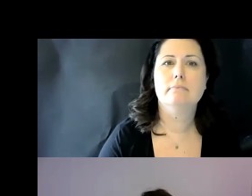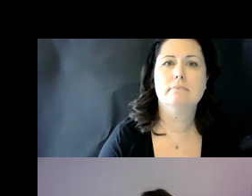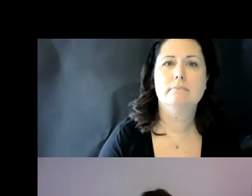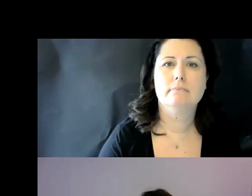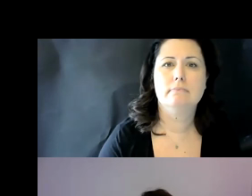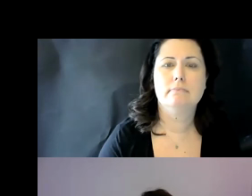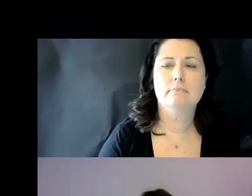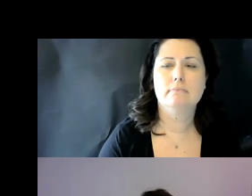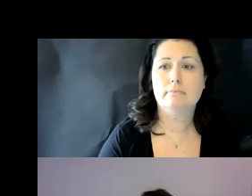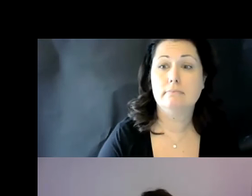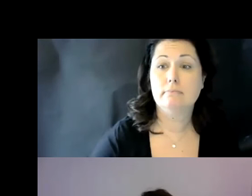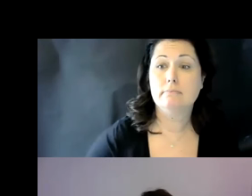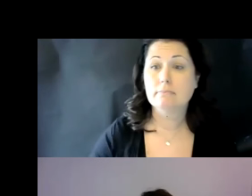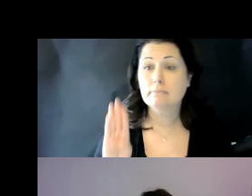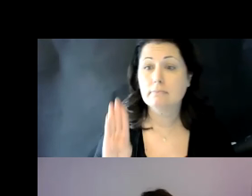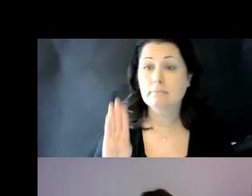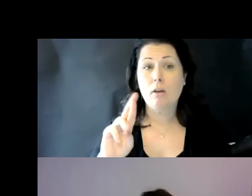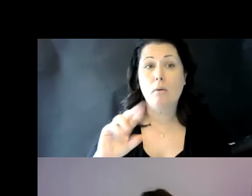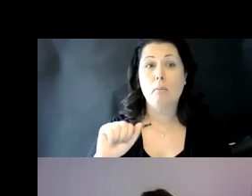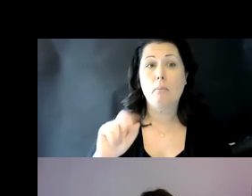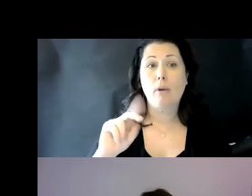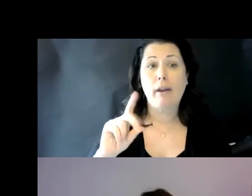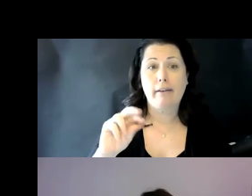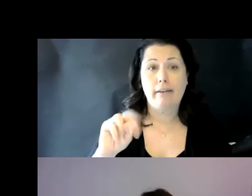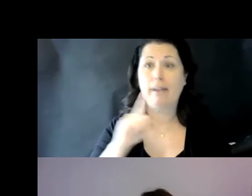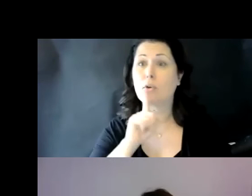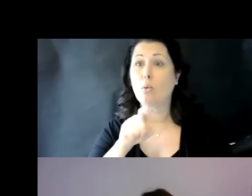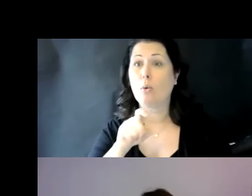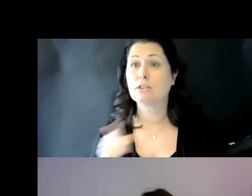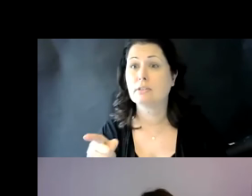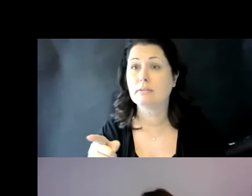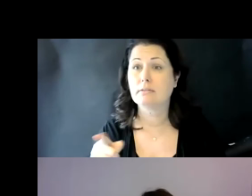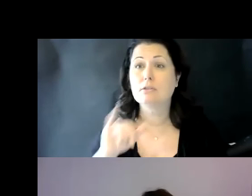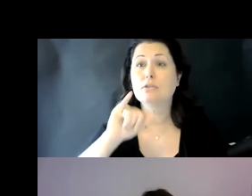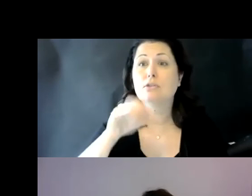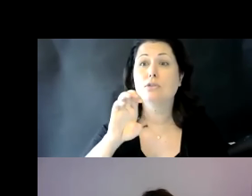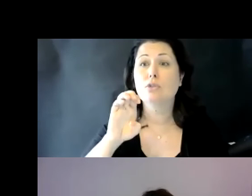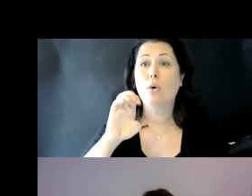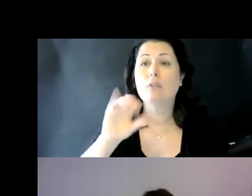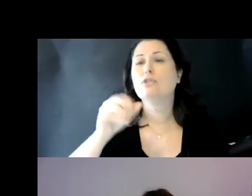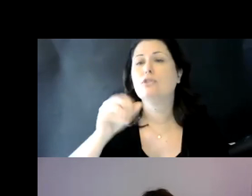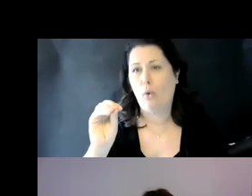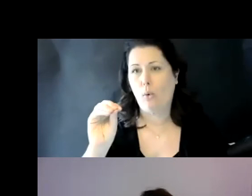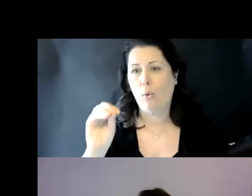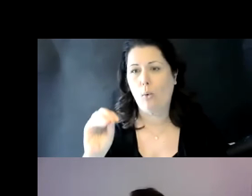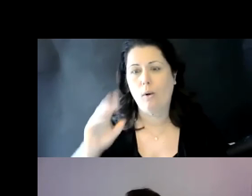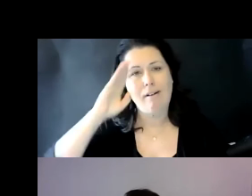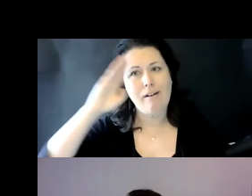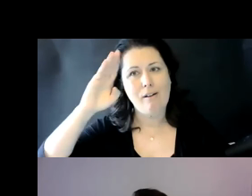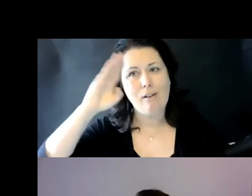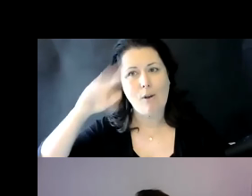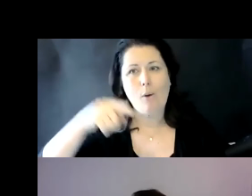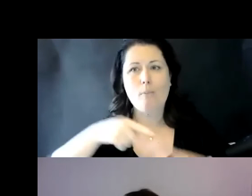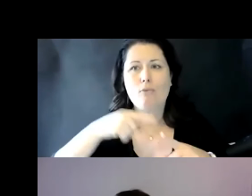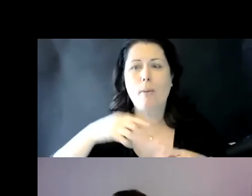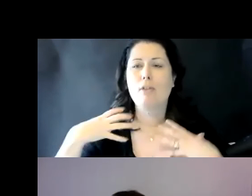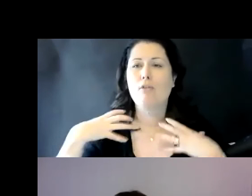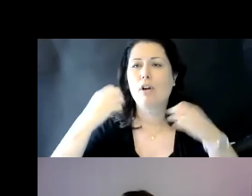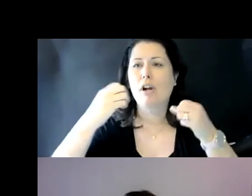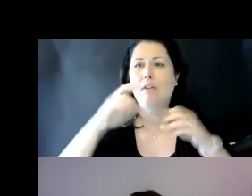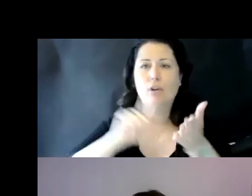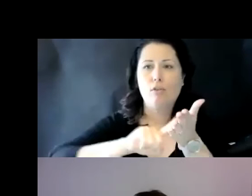Bettina, may I ask a question of Jo? Of course, please do. Yeah. Hey everyone, this is Brandon Bergman from the Recovery Research Institute as well